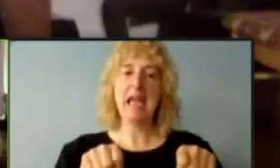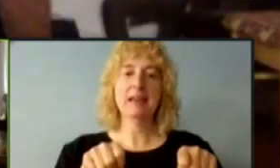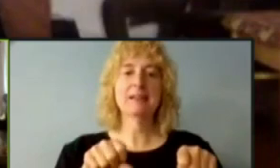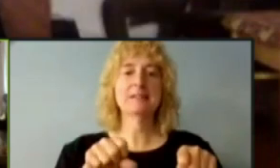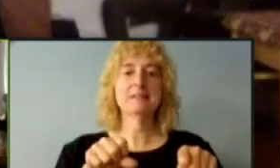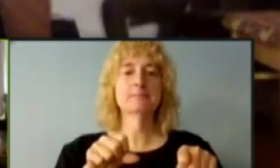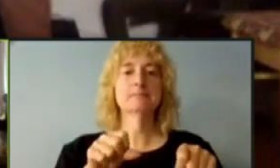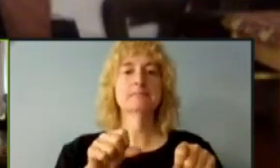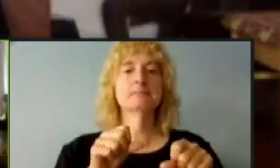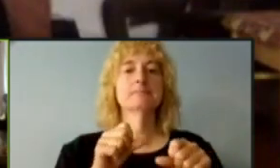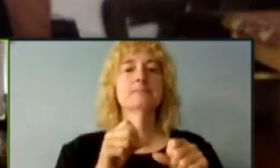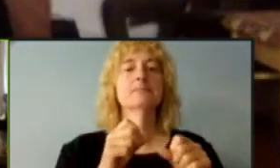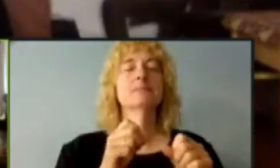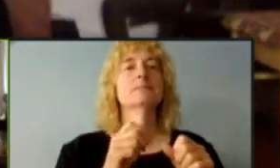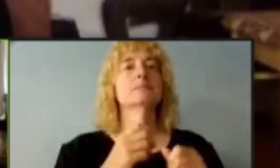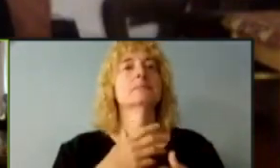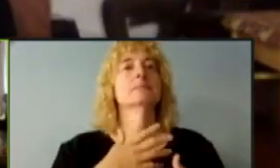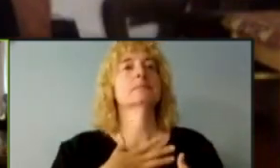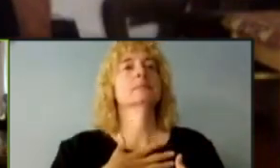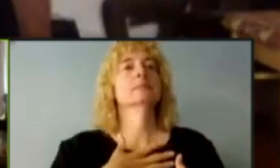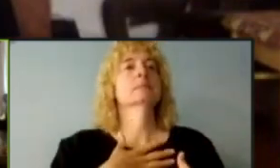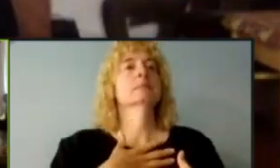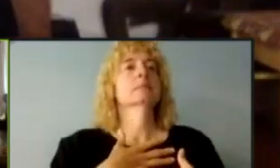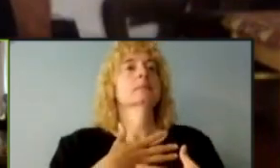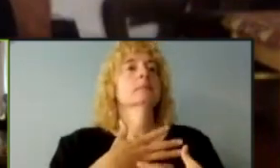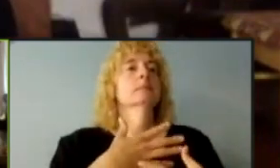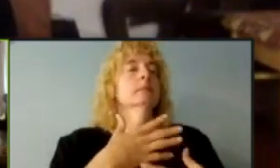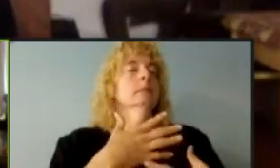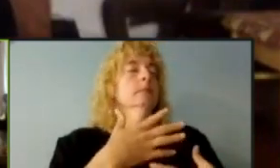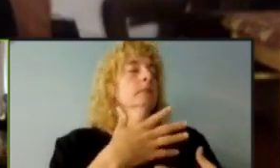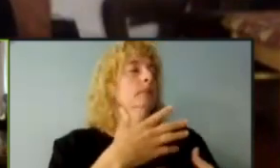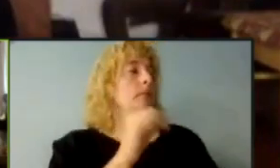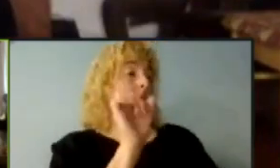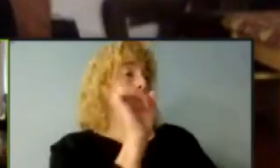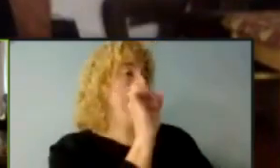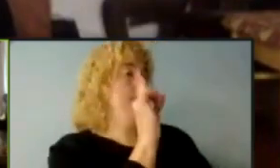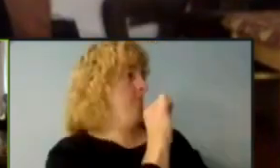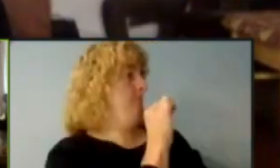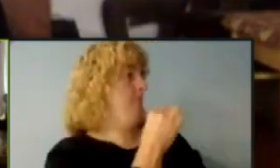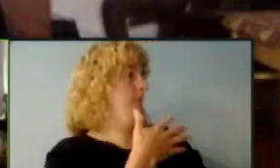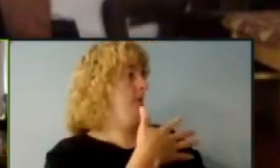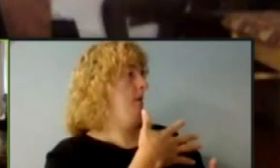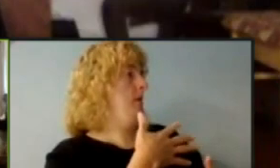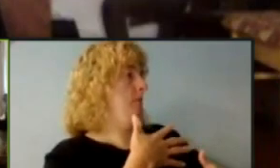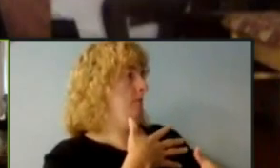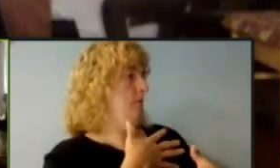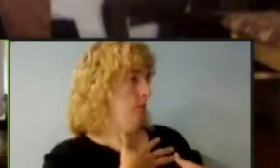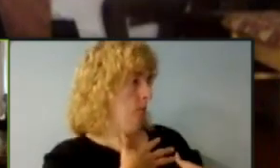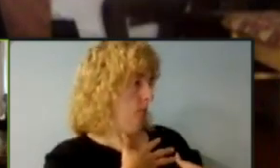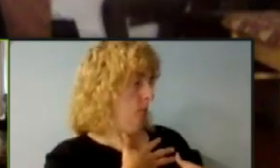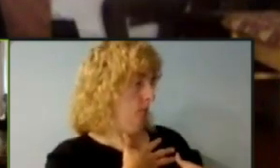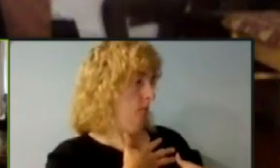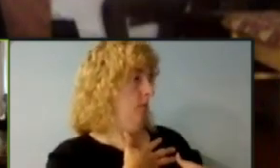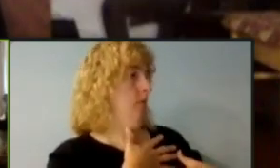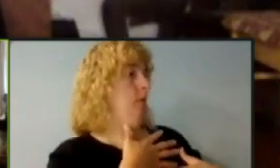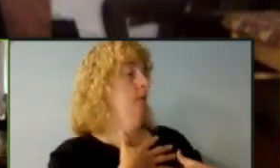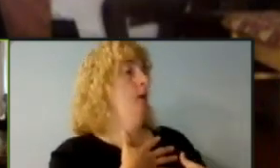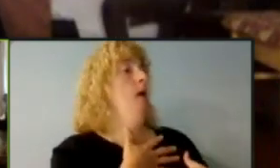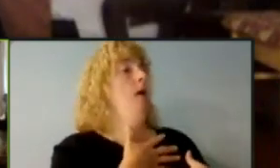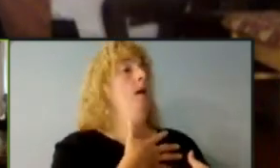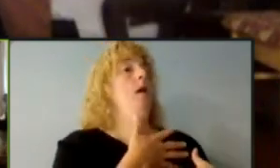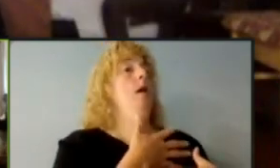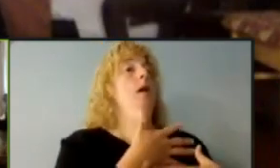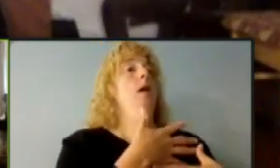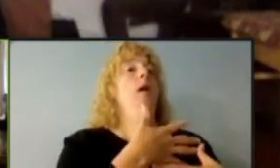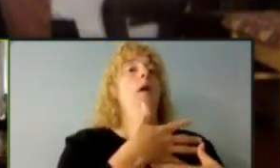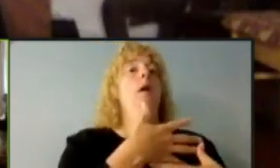of your head. Exhale, twisting to one side. And exhale the breath as you come back